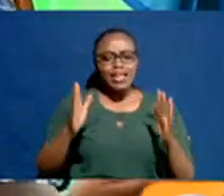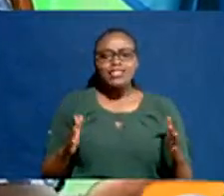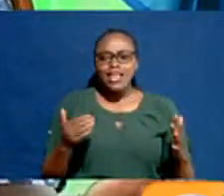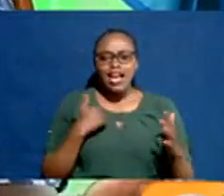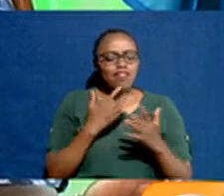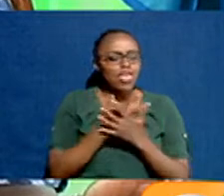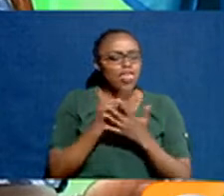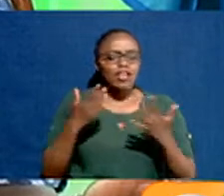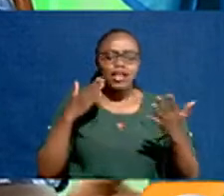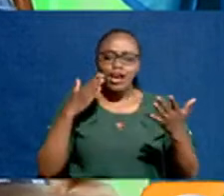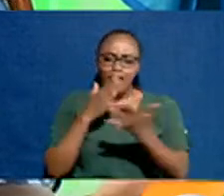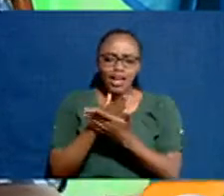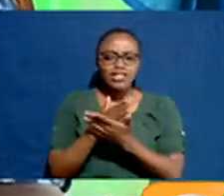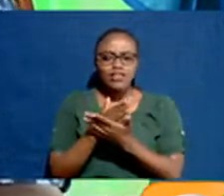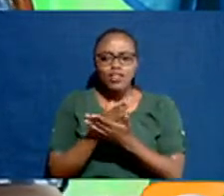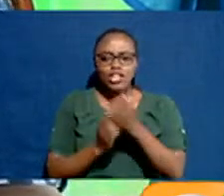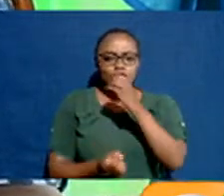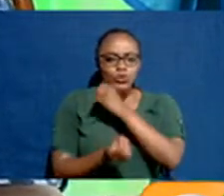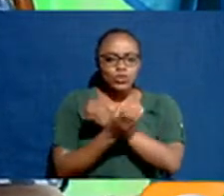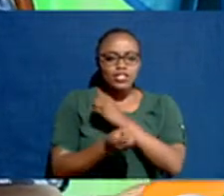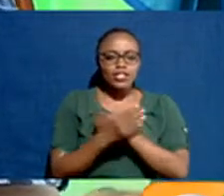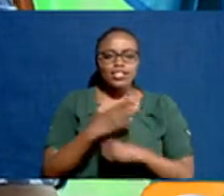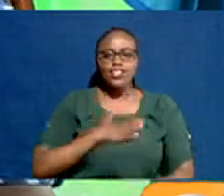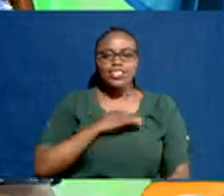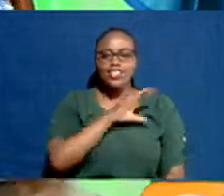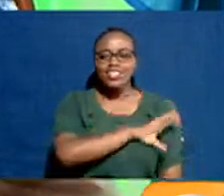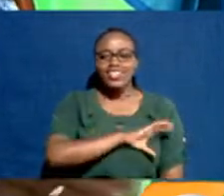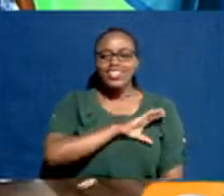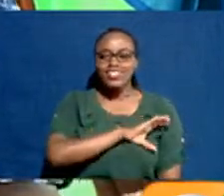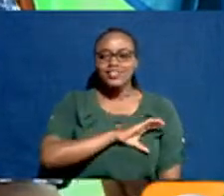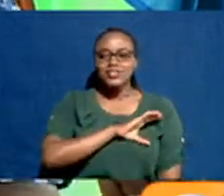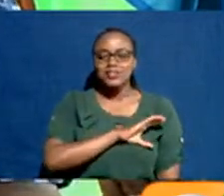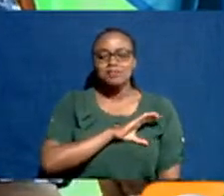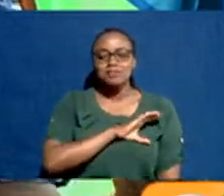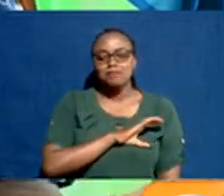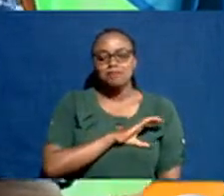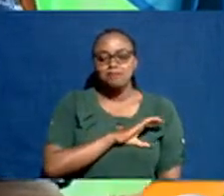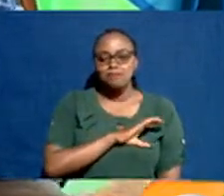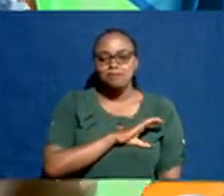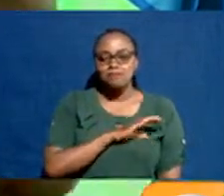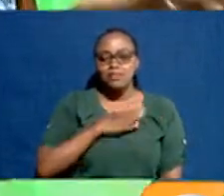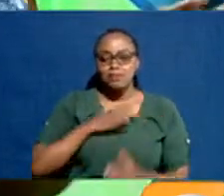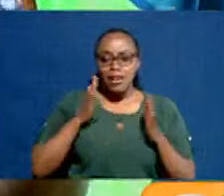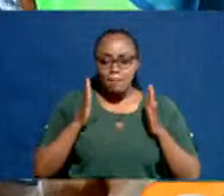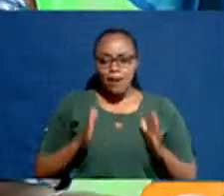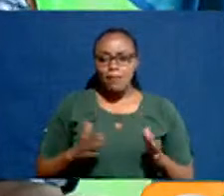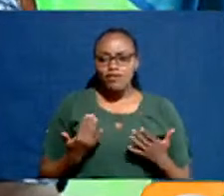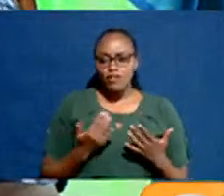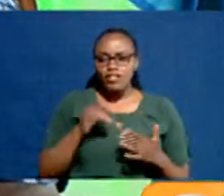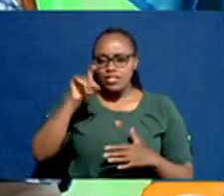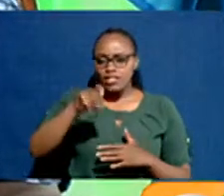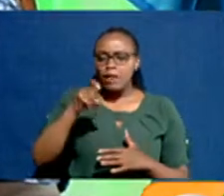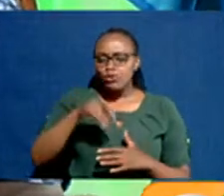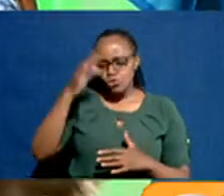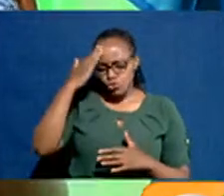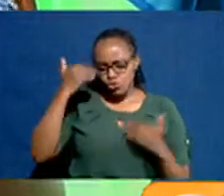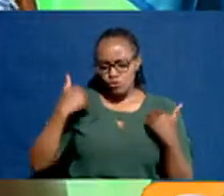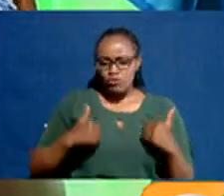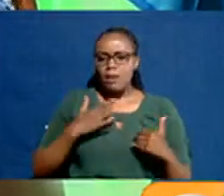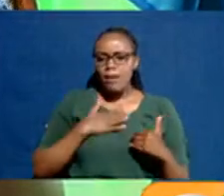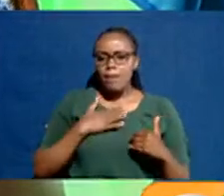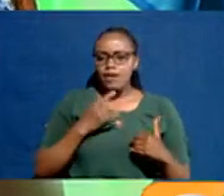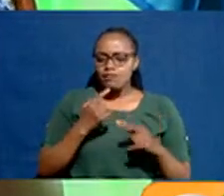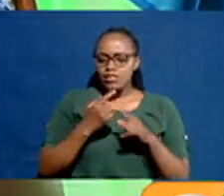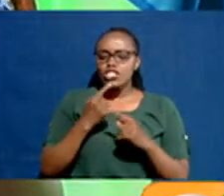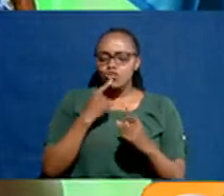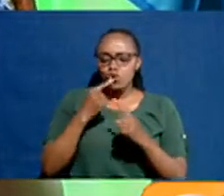every right to describe my character. I am a person, and you should have known me by now. I speak from